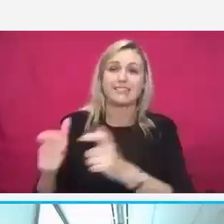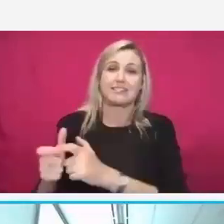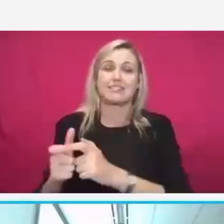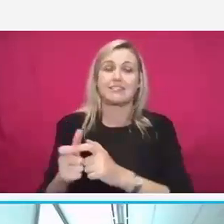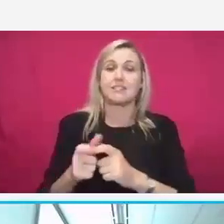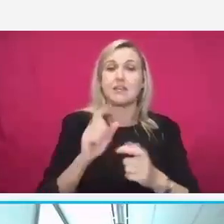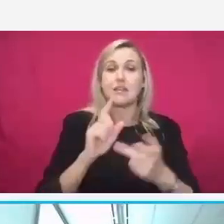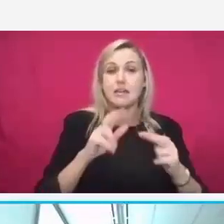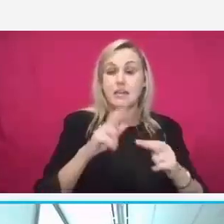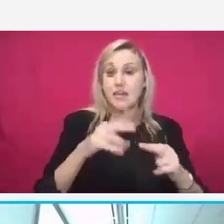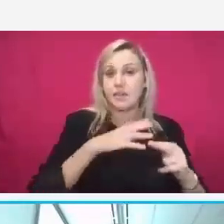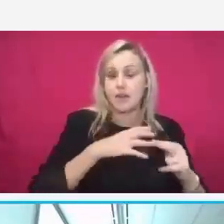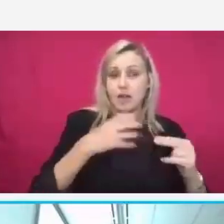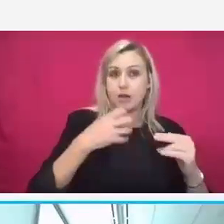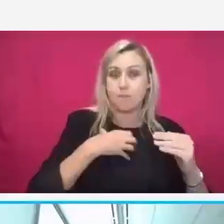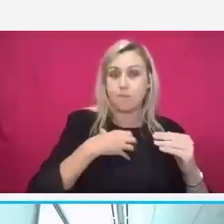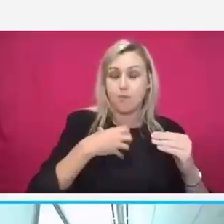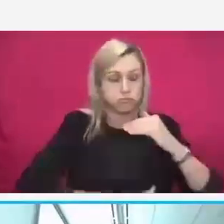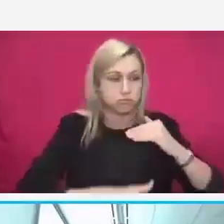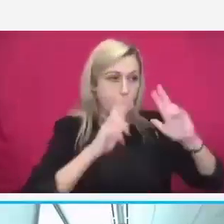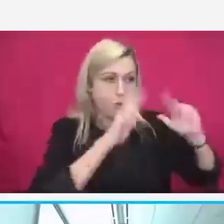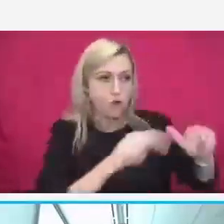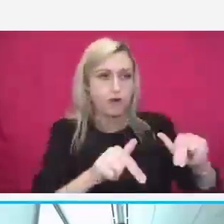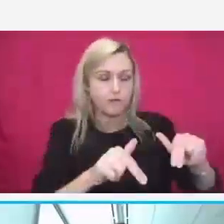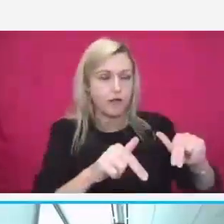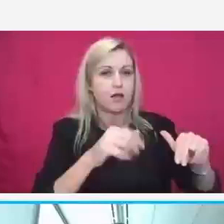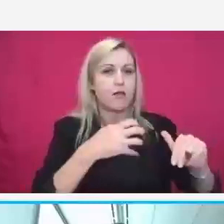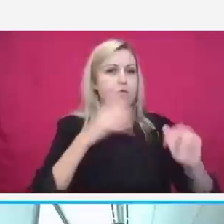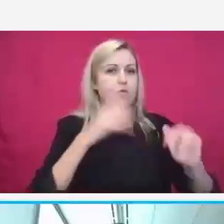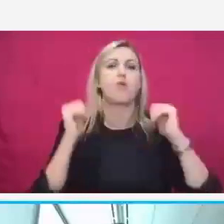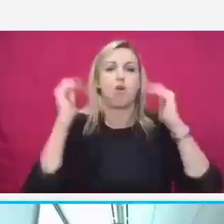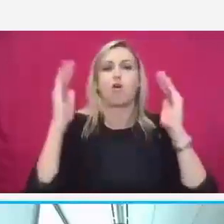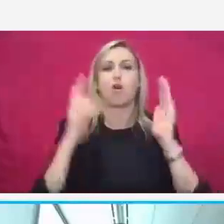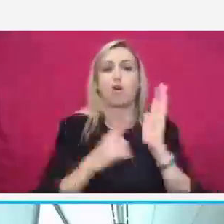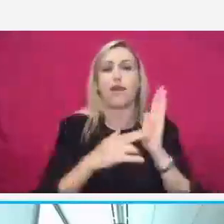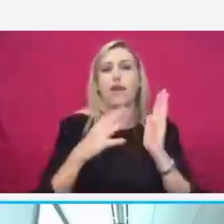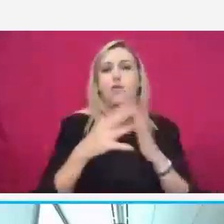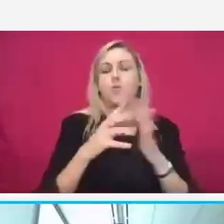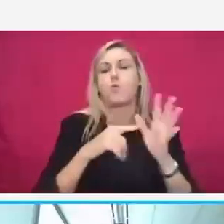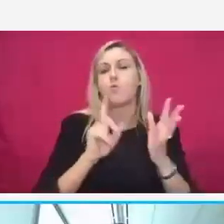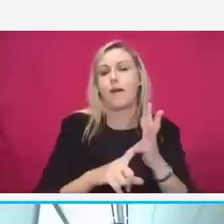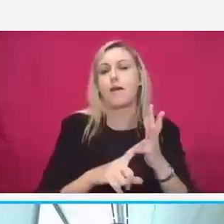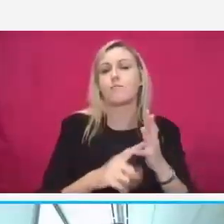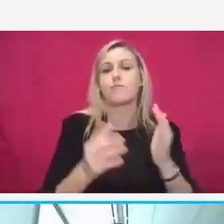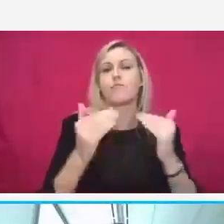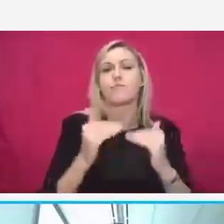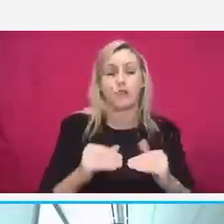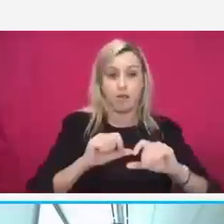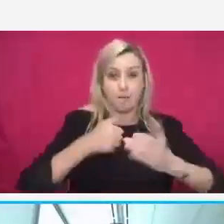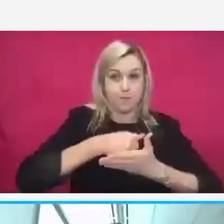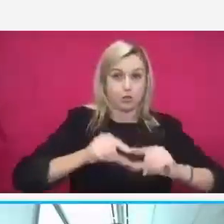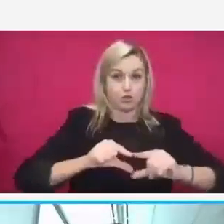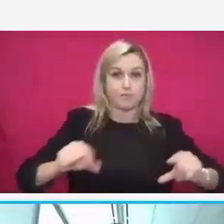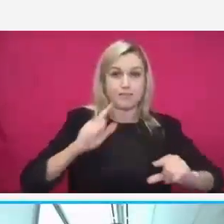intensive care are weighted with the highest NWOW. You can also see at the bottom of the slide that the one-off adjustment payment for new residents